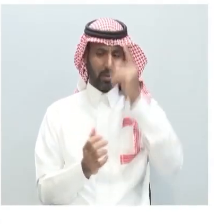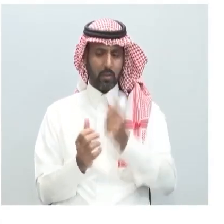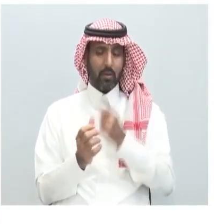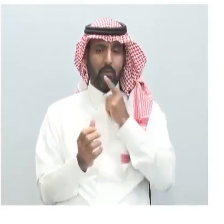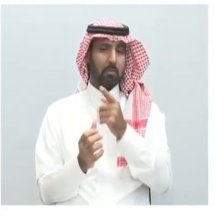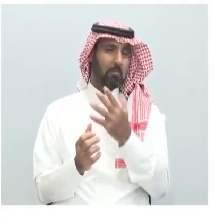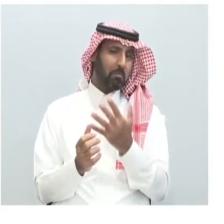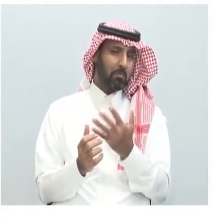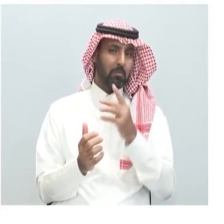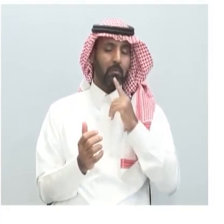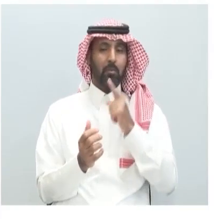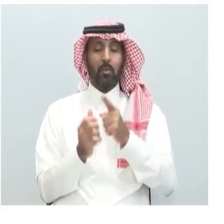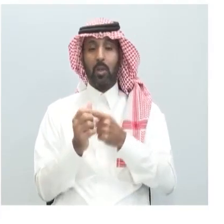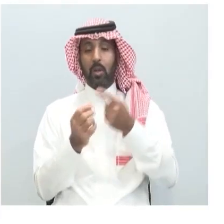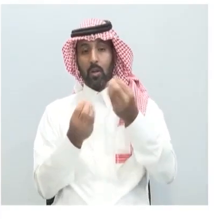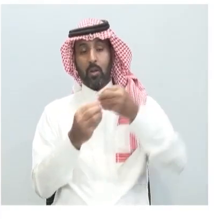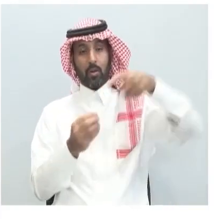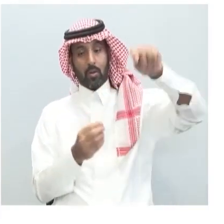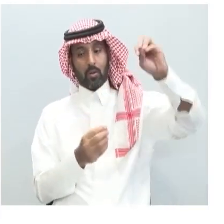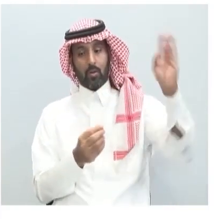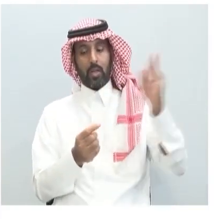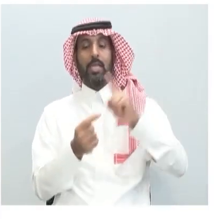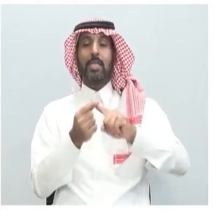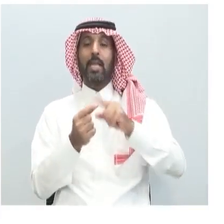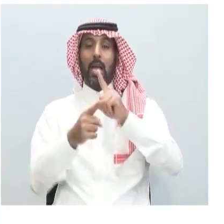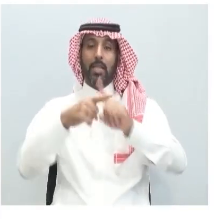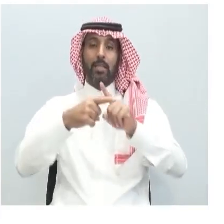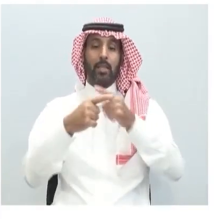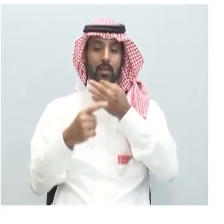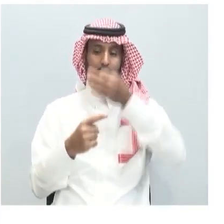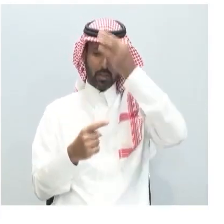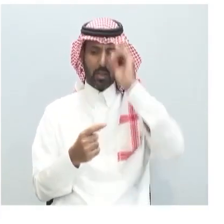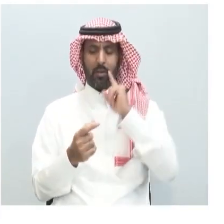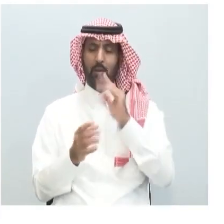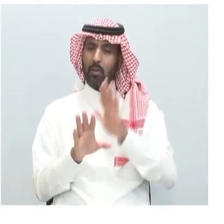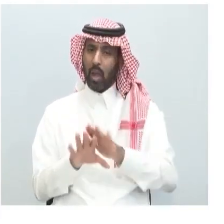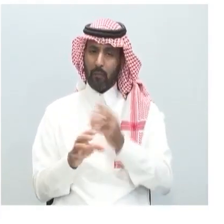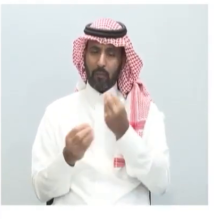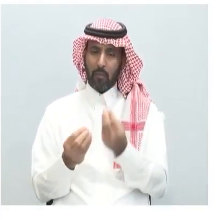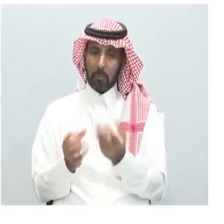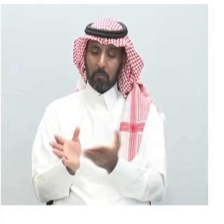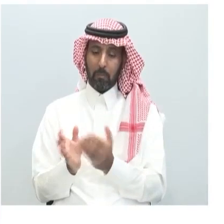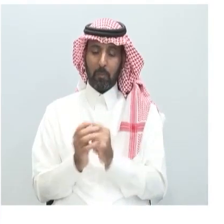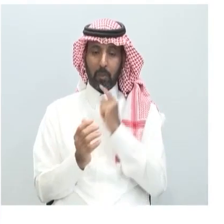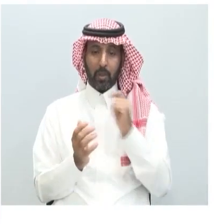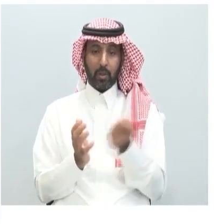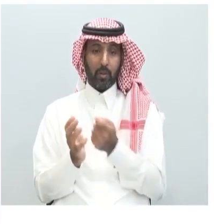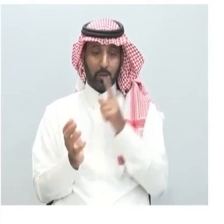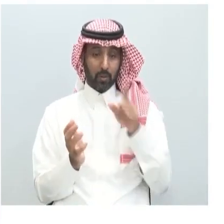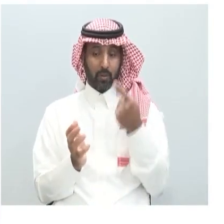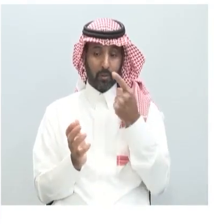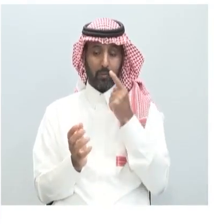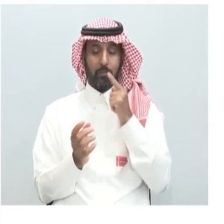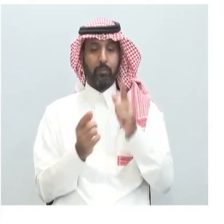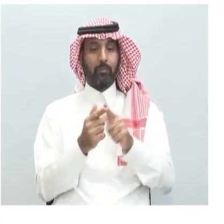opinion, use to with adjectives correctly, use enough with adjectives correctly, write a correct